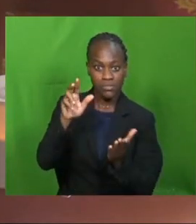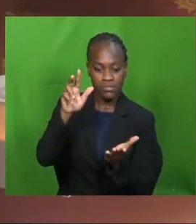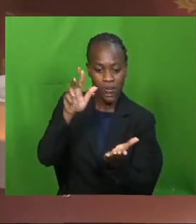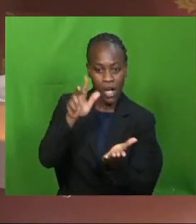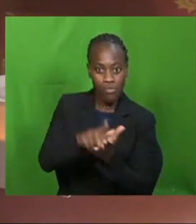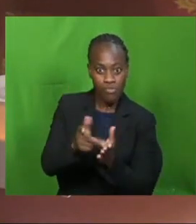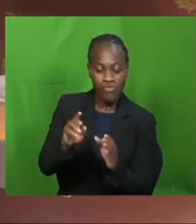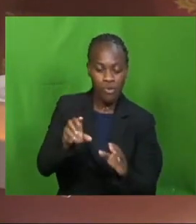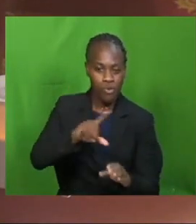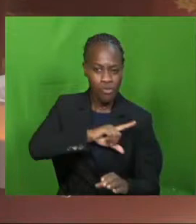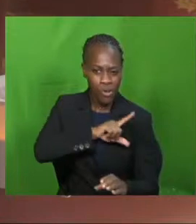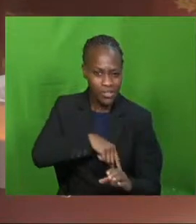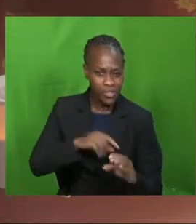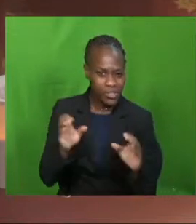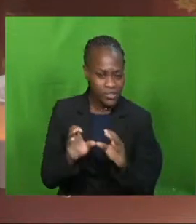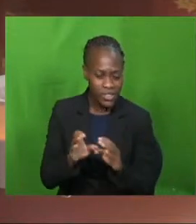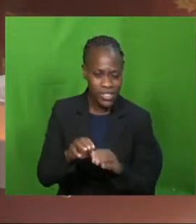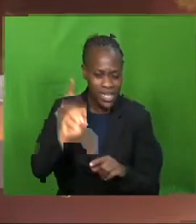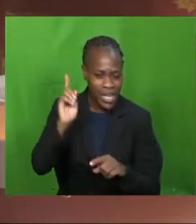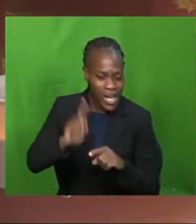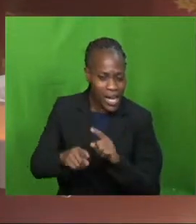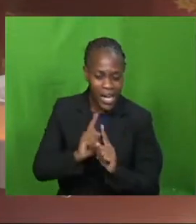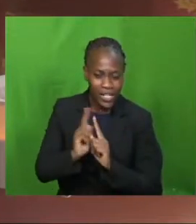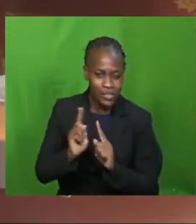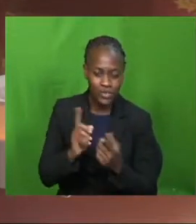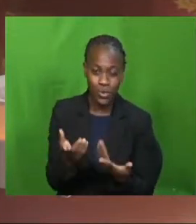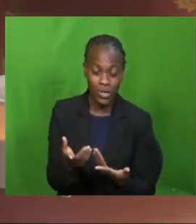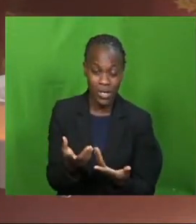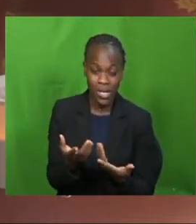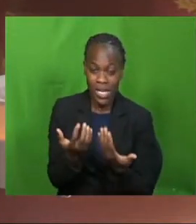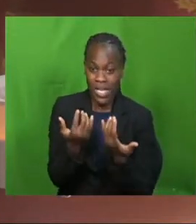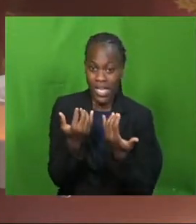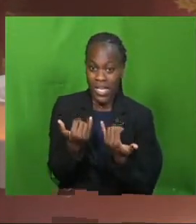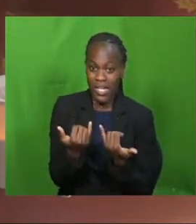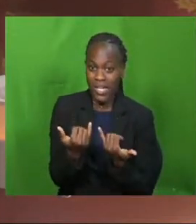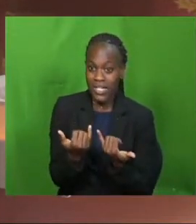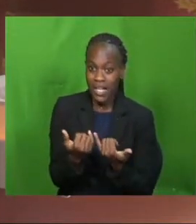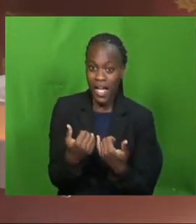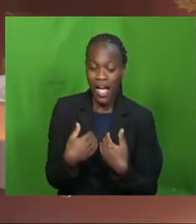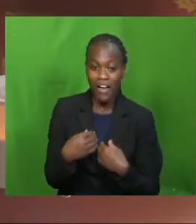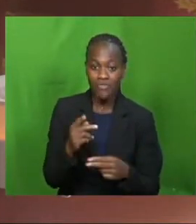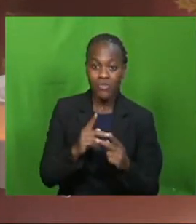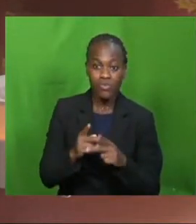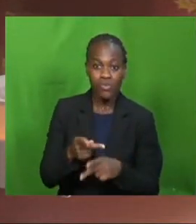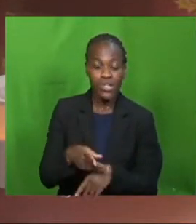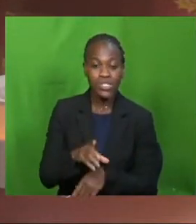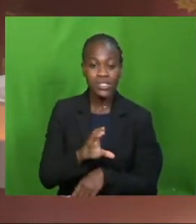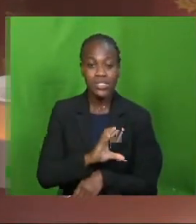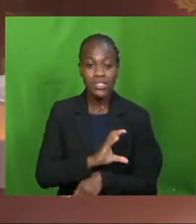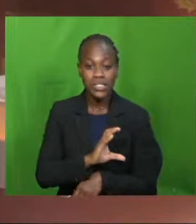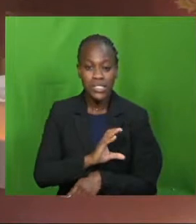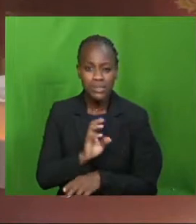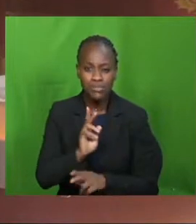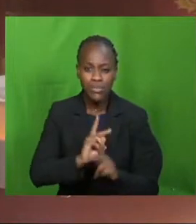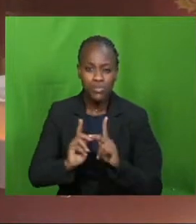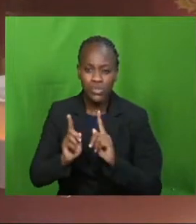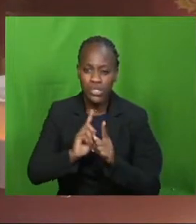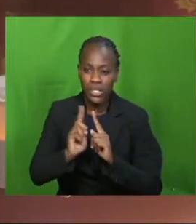Mr. Speaker, also today, journalism has even grown to the extent where we have citizen journalists. So what will